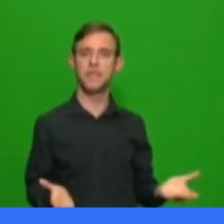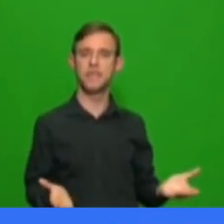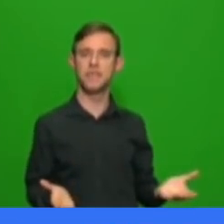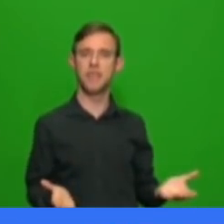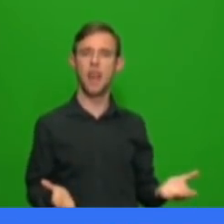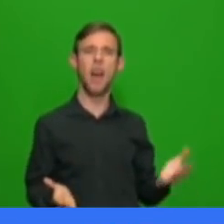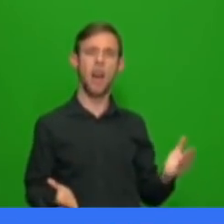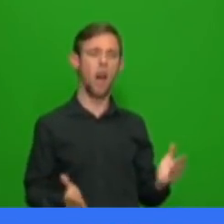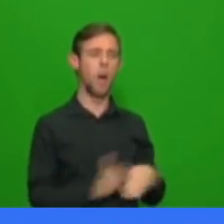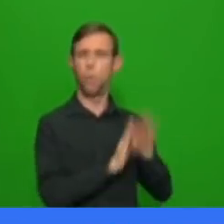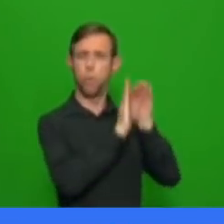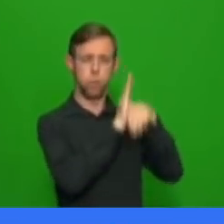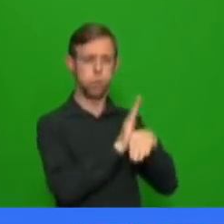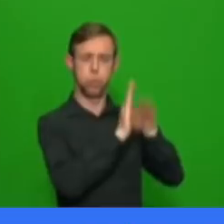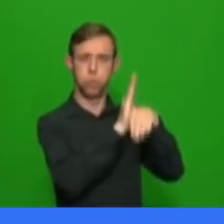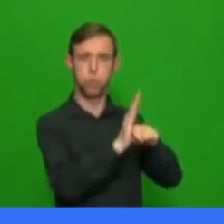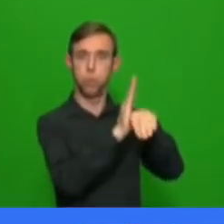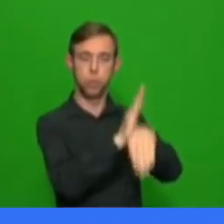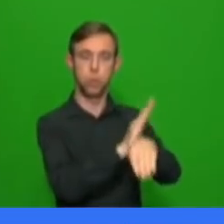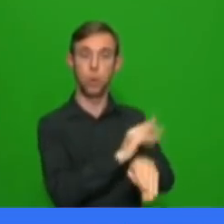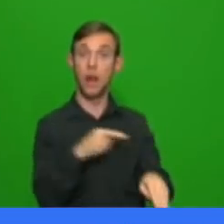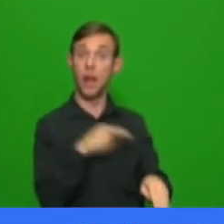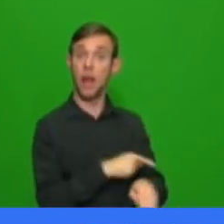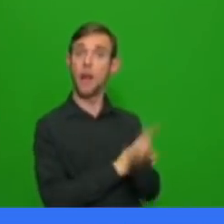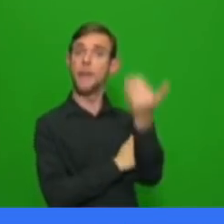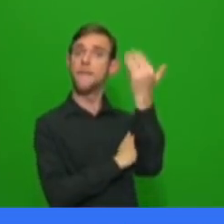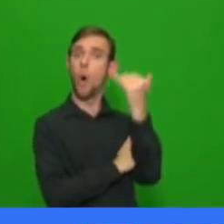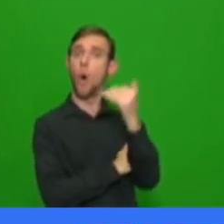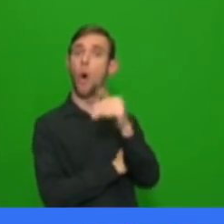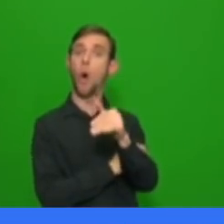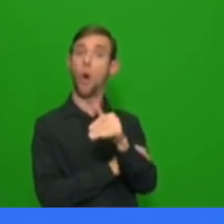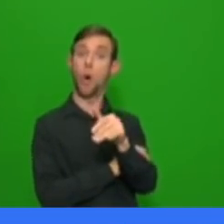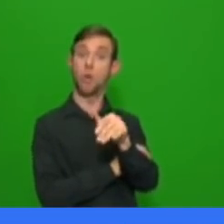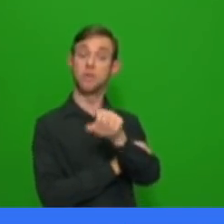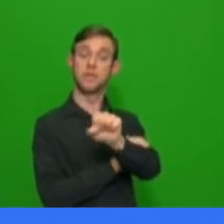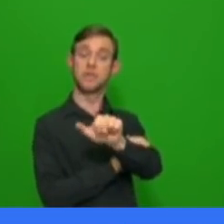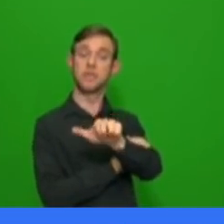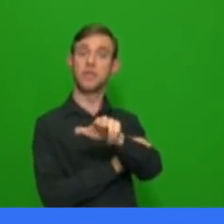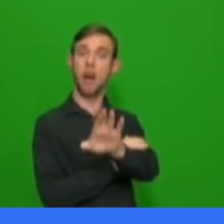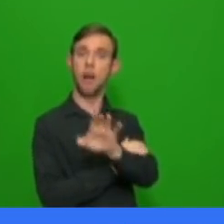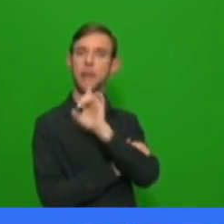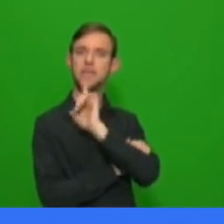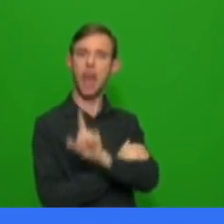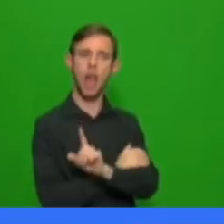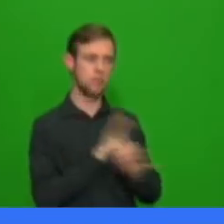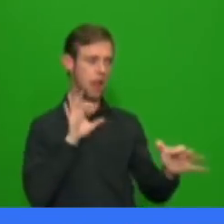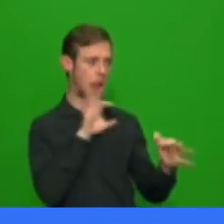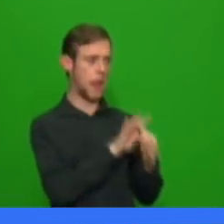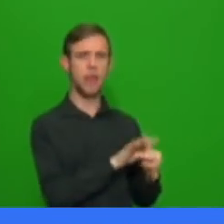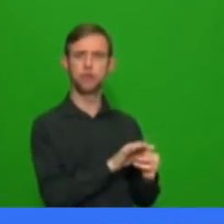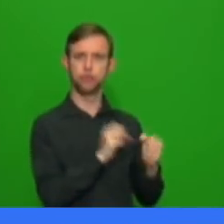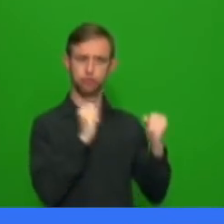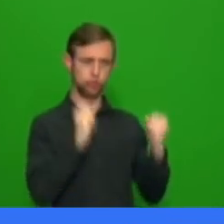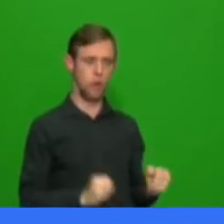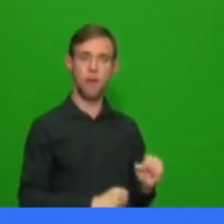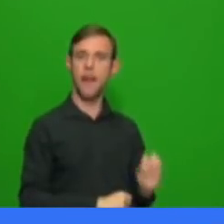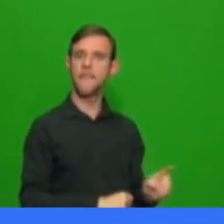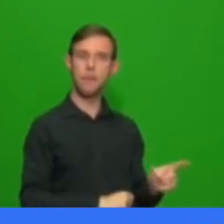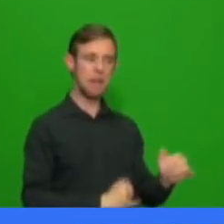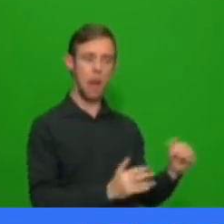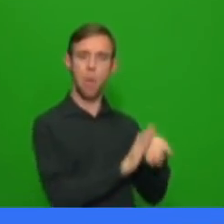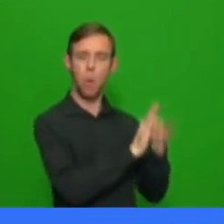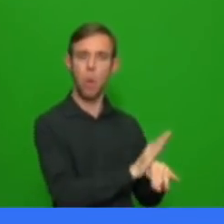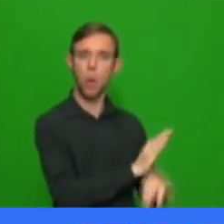months? The SAB has previously said it had a strong link to expectations. How are you viewing it?